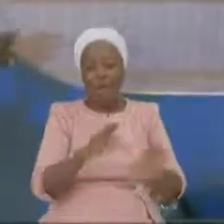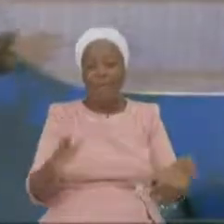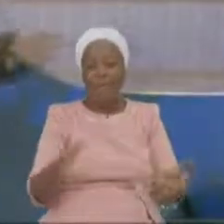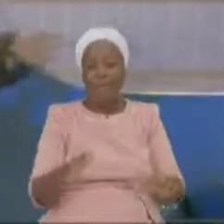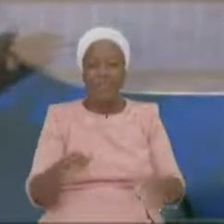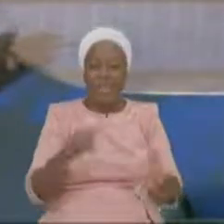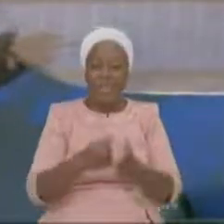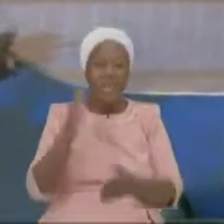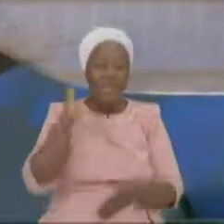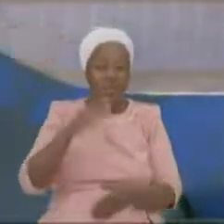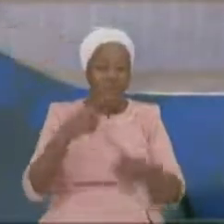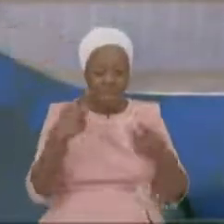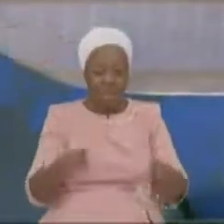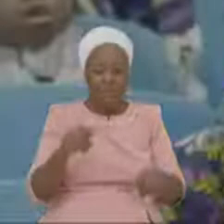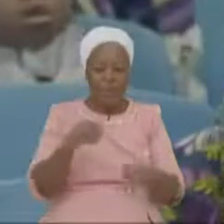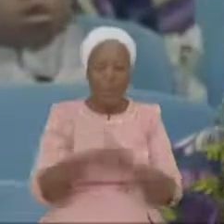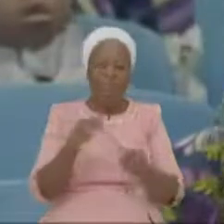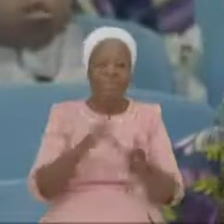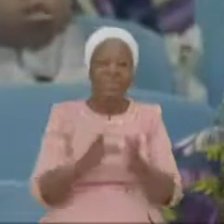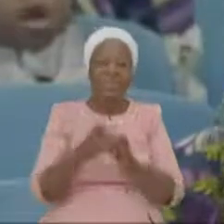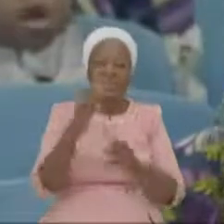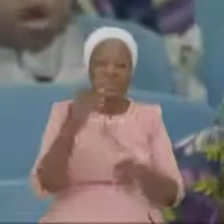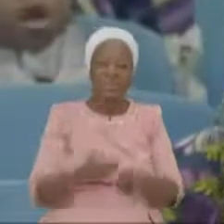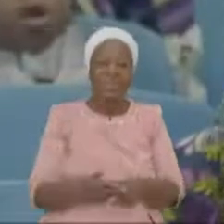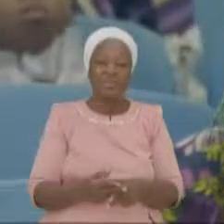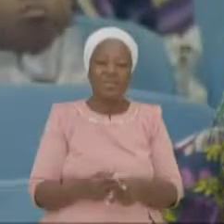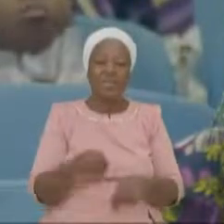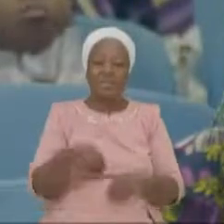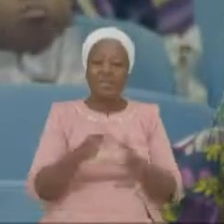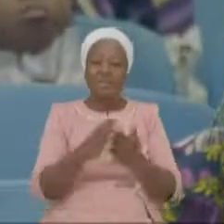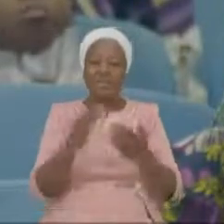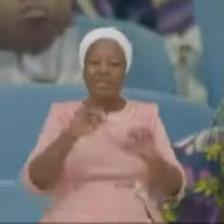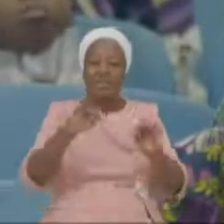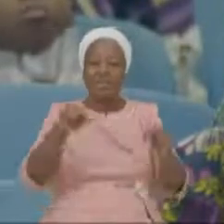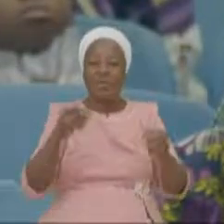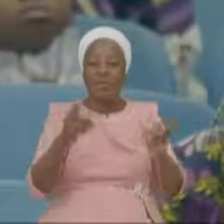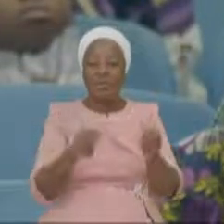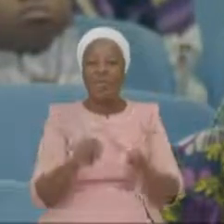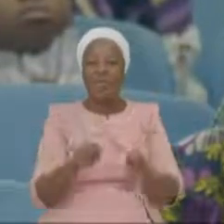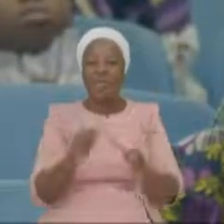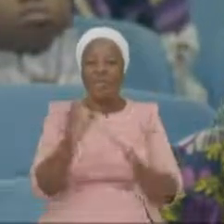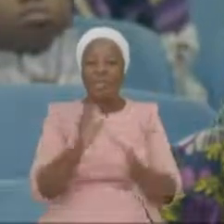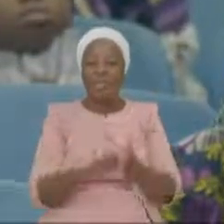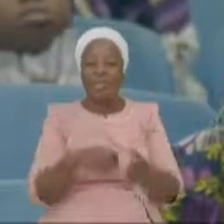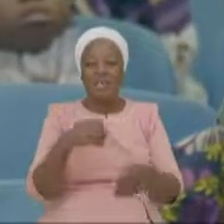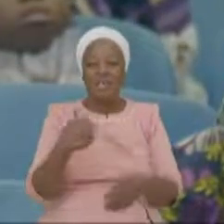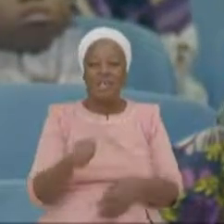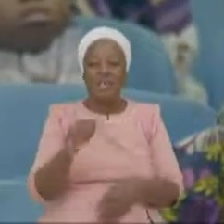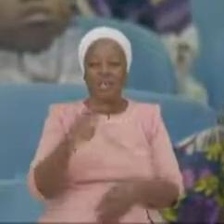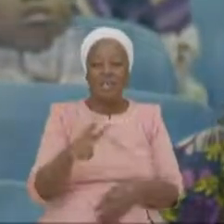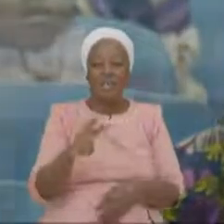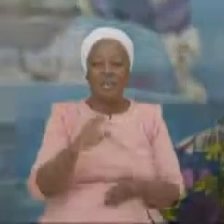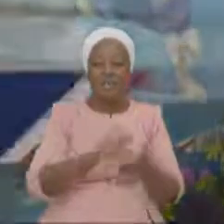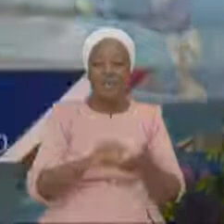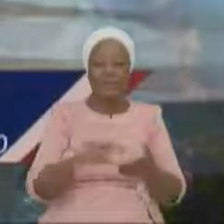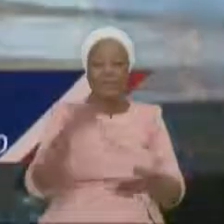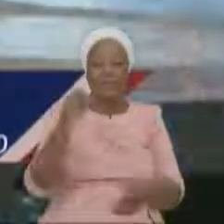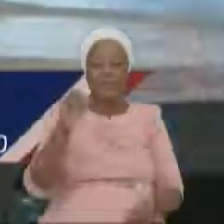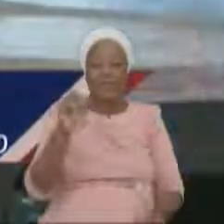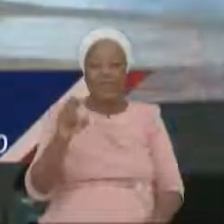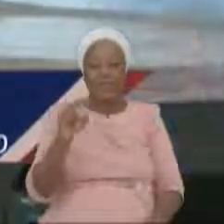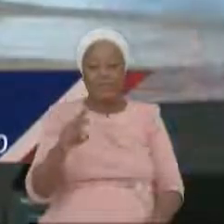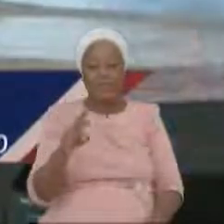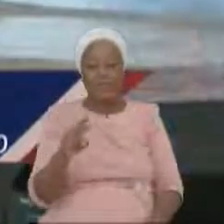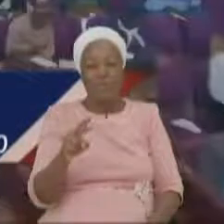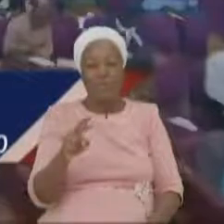It will happen in Jesus' name. Look at John chapter 14, verse 12. John